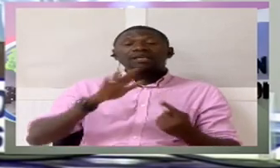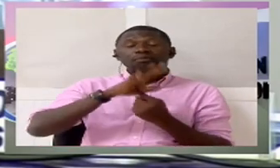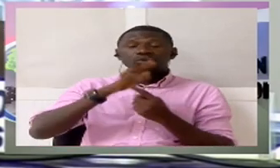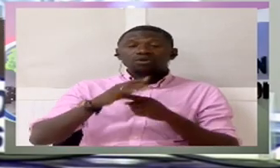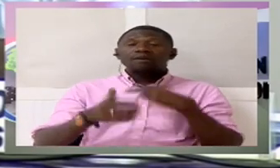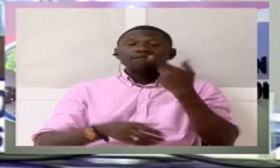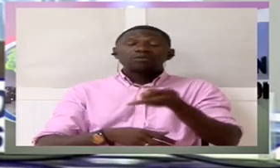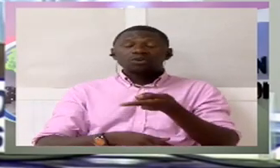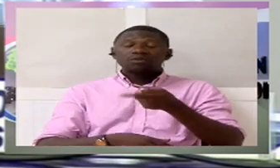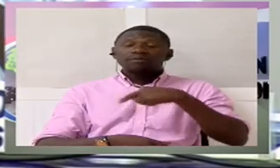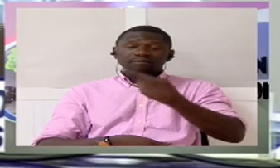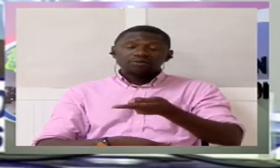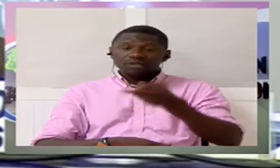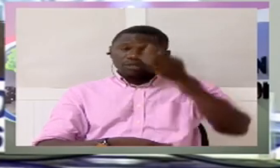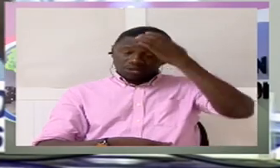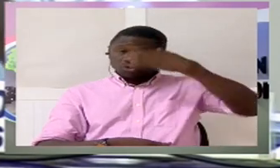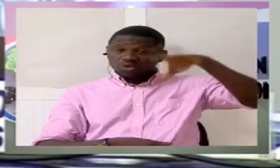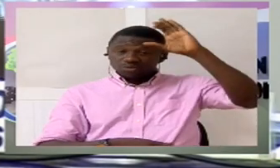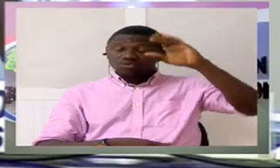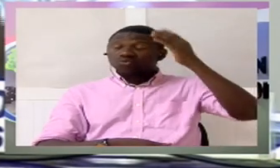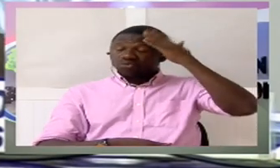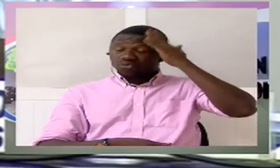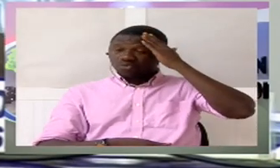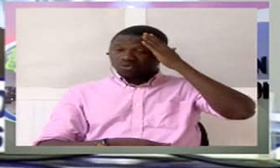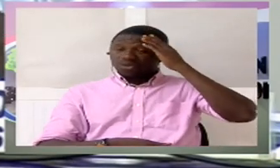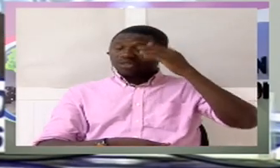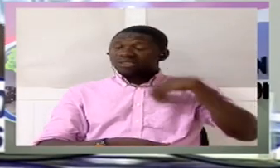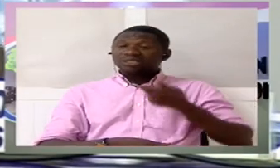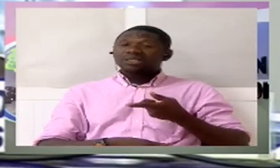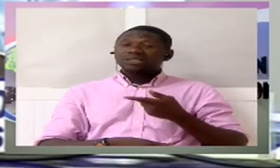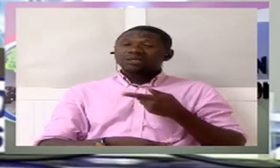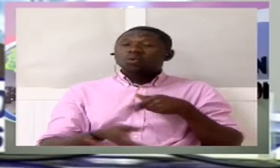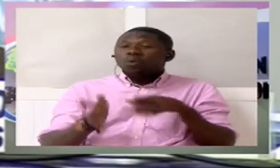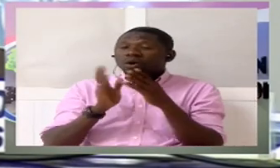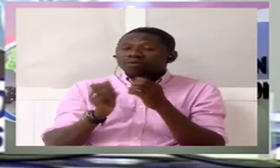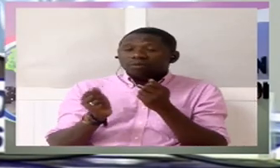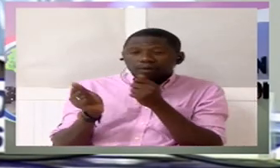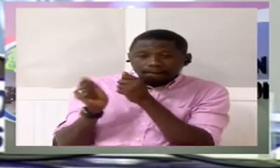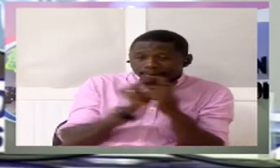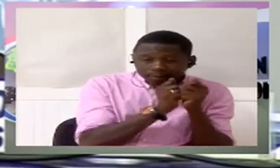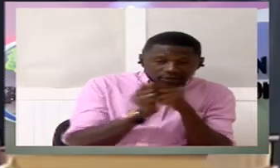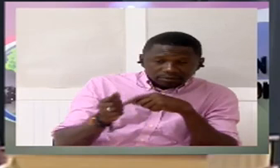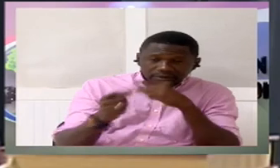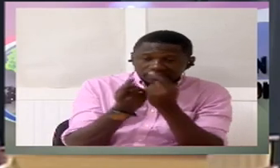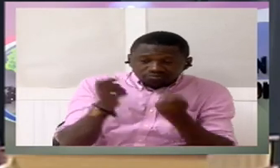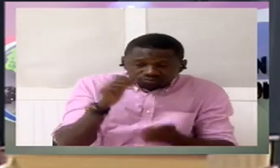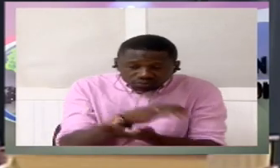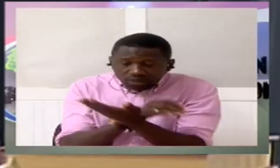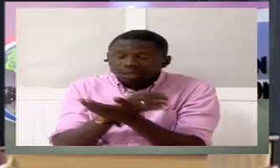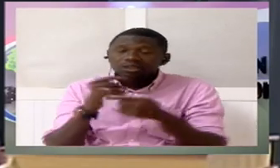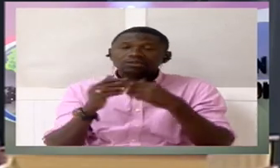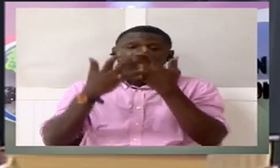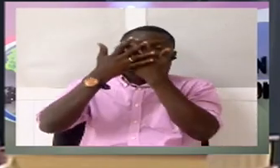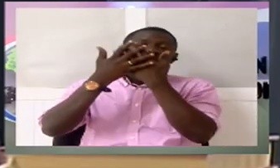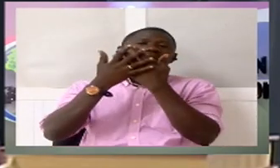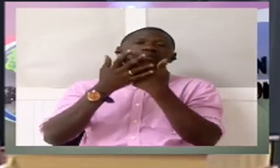the commission to know the system of smuggling contraband into the prison. Bari commission anyanta le pour ñim